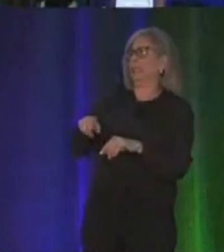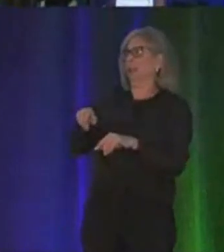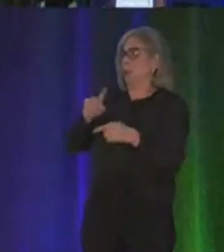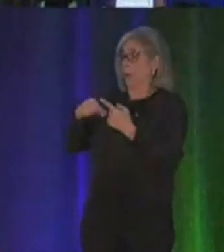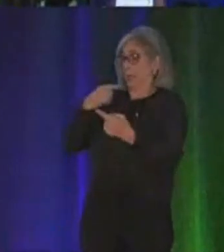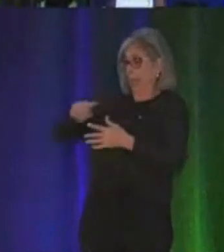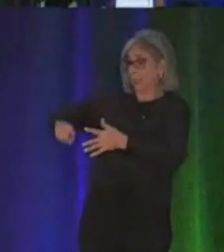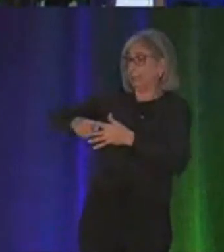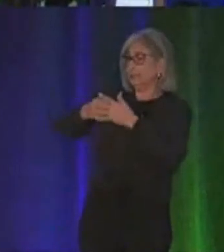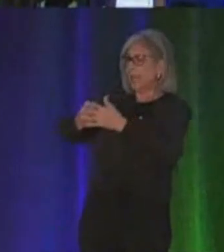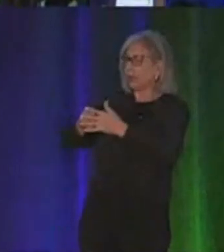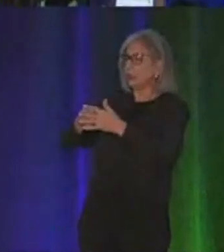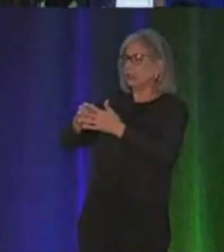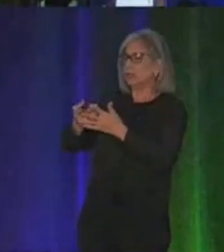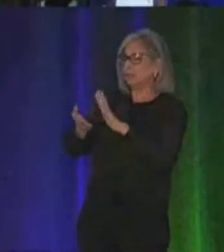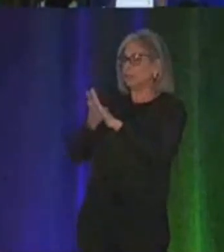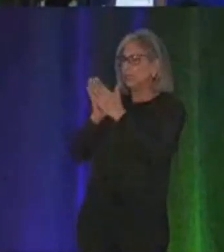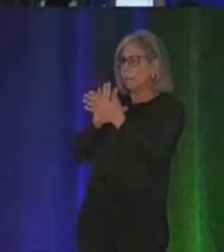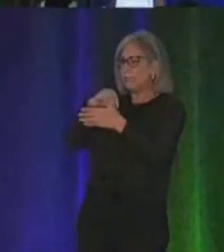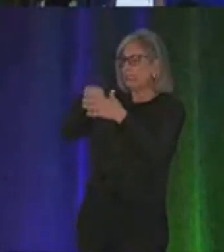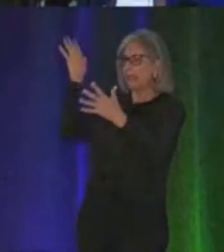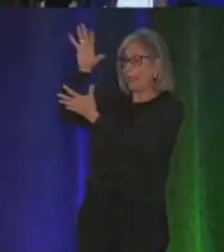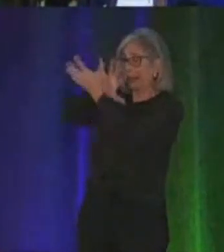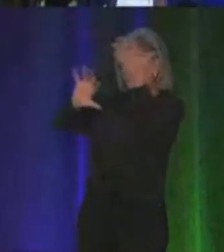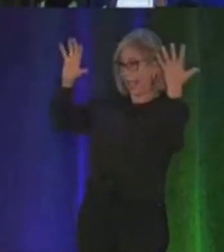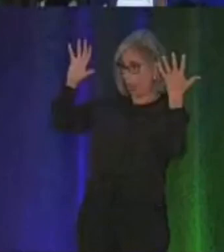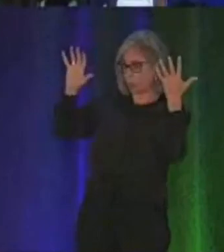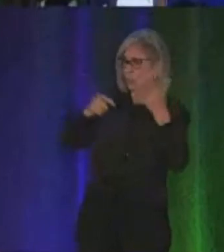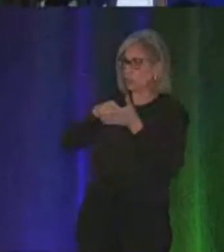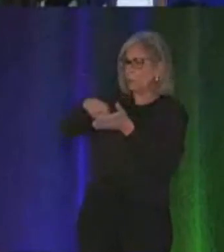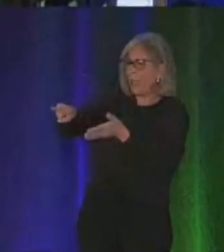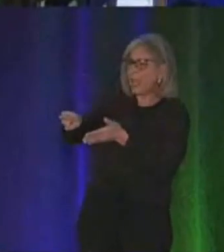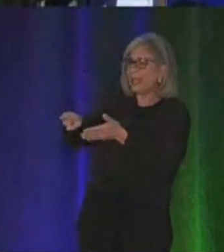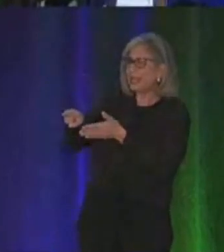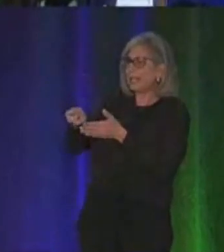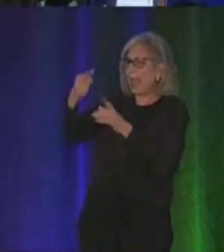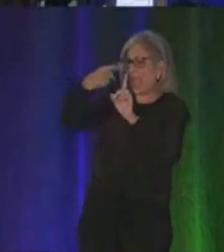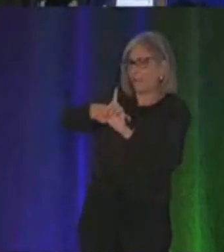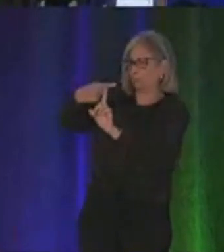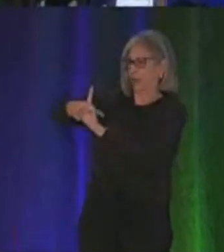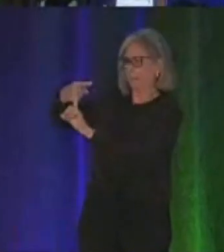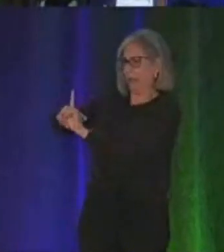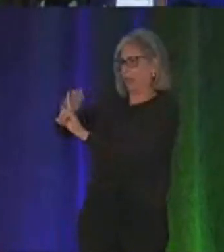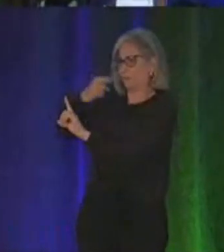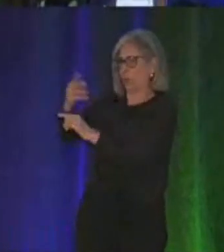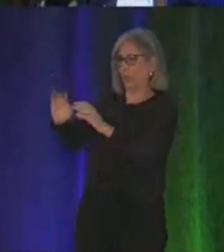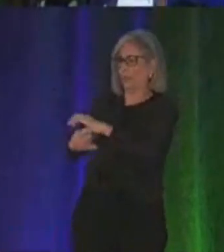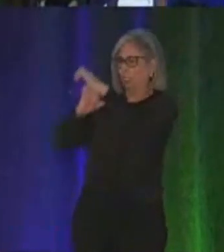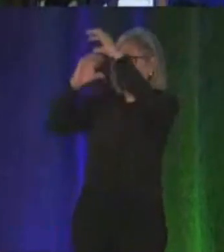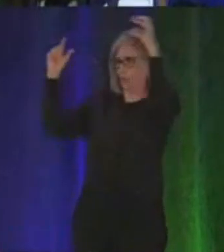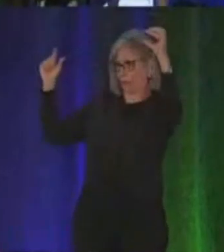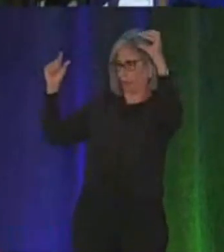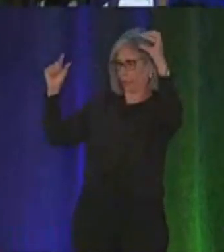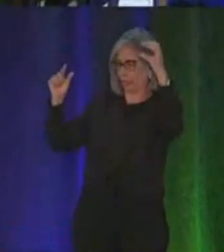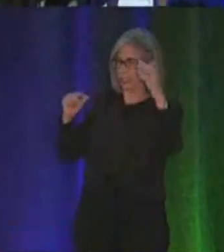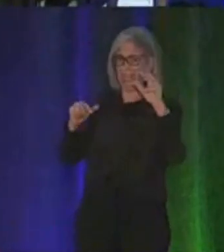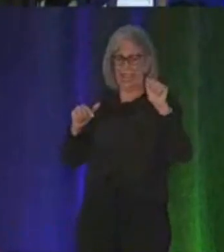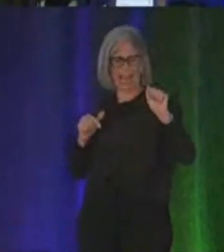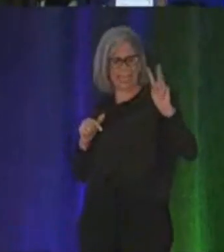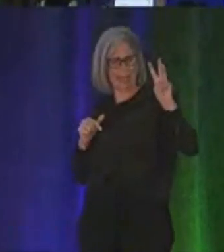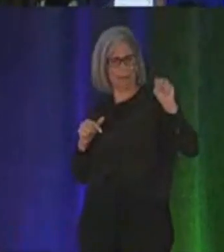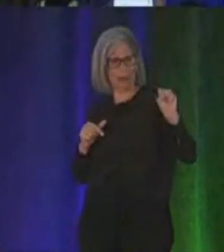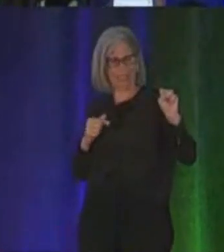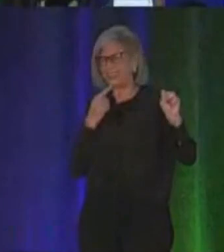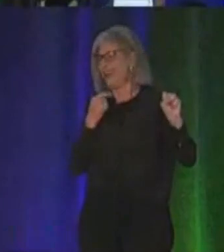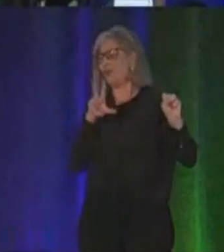I started getting into the cloud and all this stuff, you paid per month pretty much for the server. Then at some point, AWS was like, okay, you don't have to